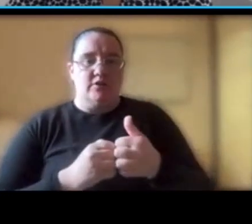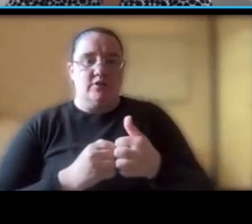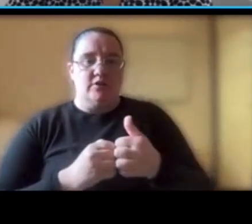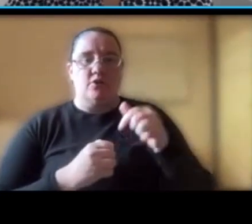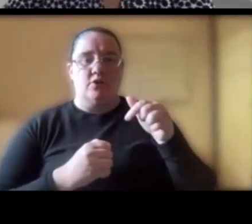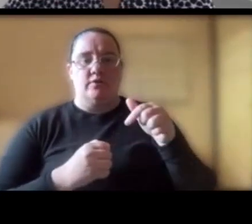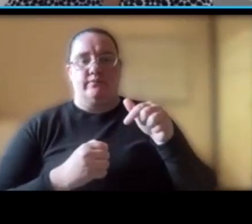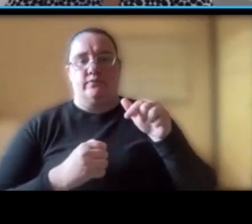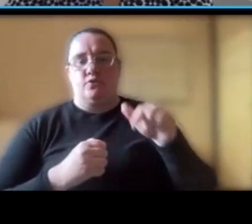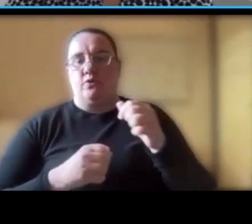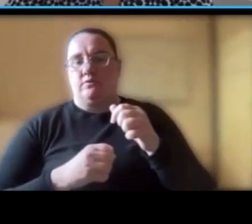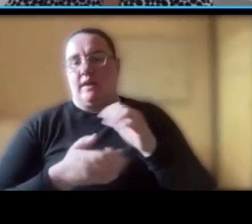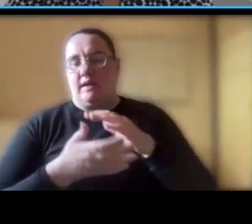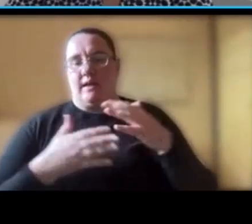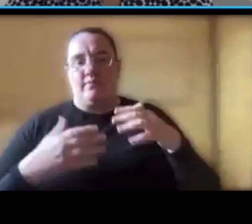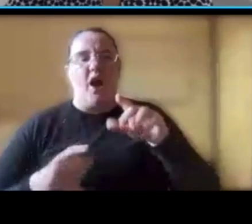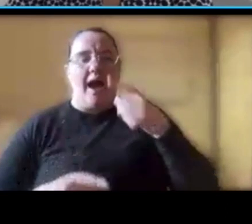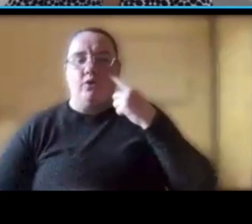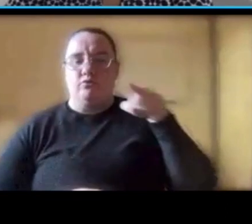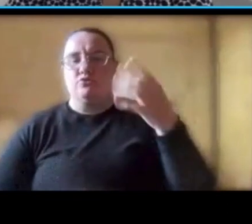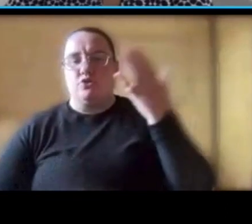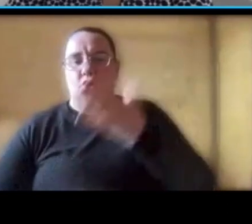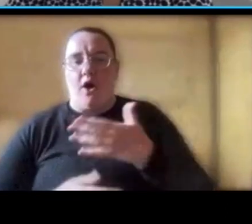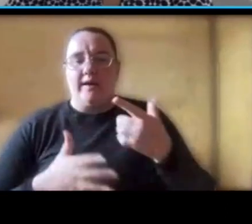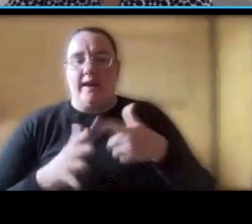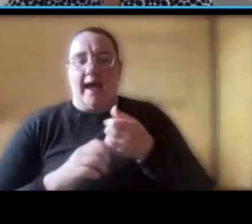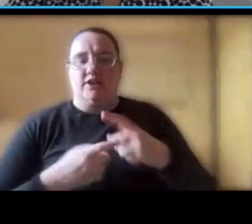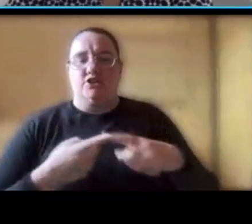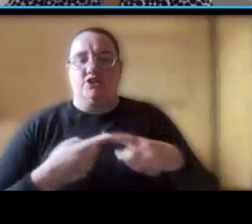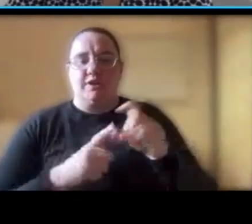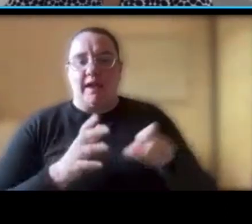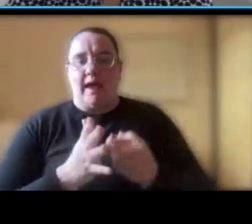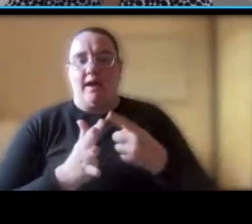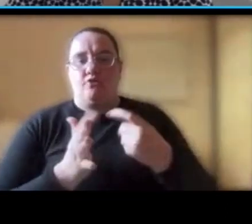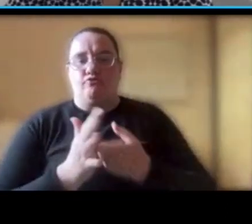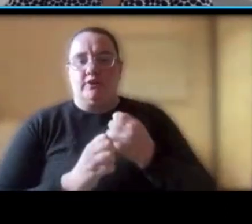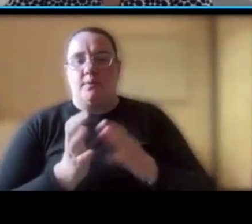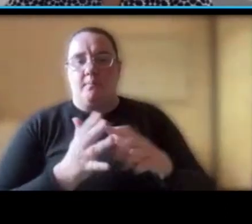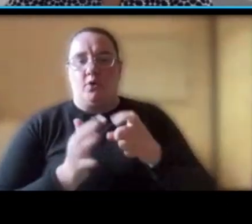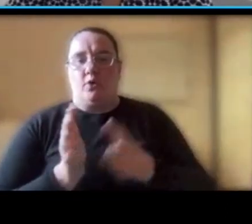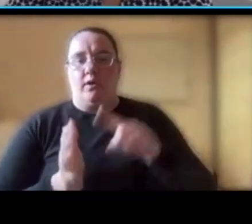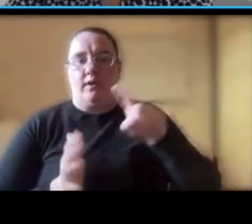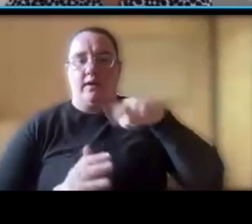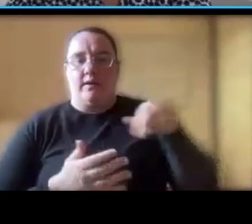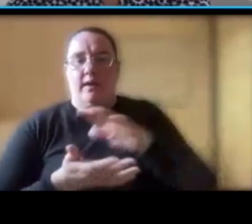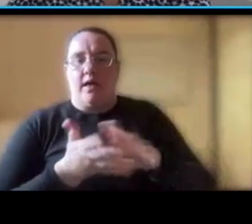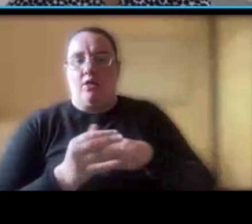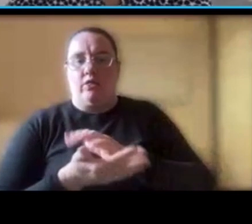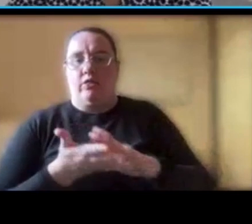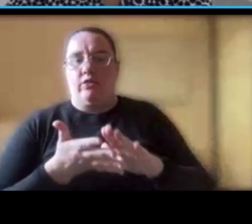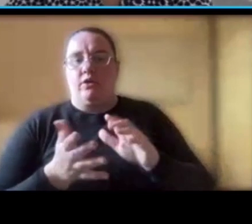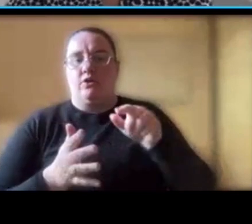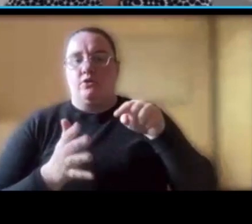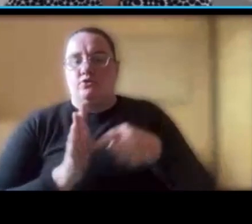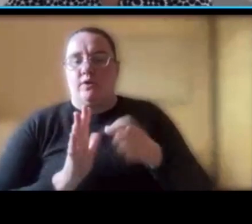agedcareengagement.health.gov.au. Your feedback will inform refinement of the new model and inform the drafting of the new Act. So thank you